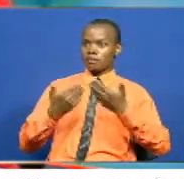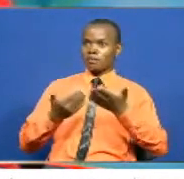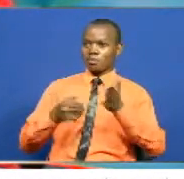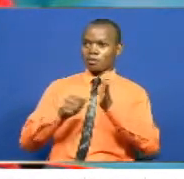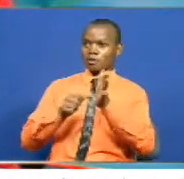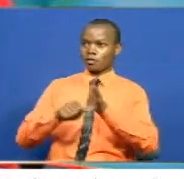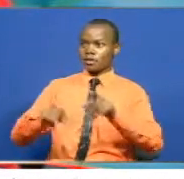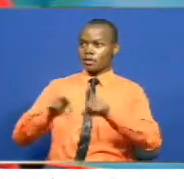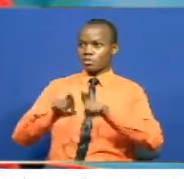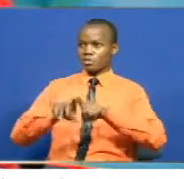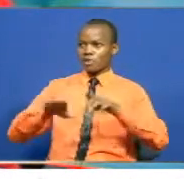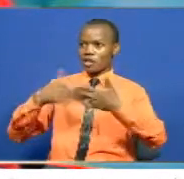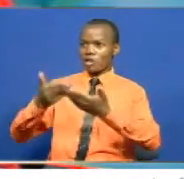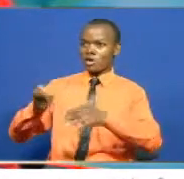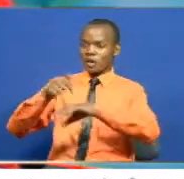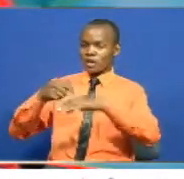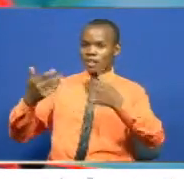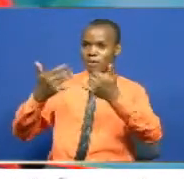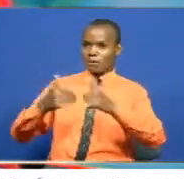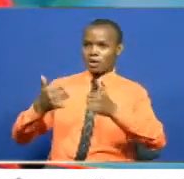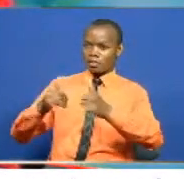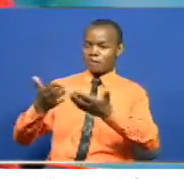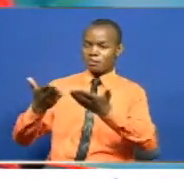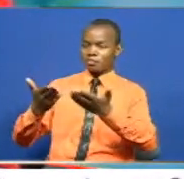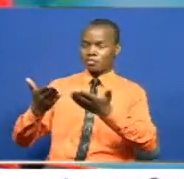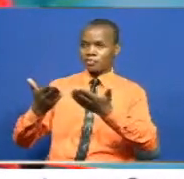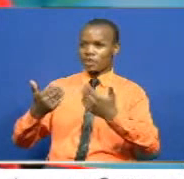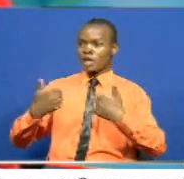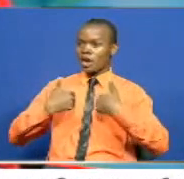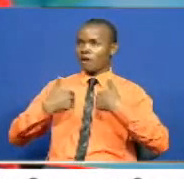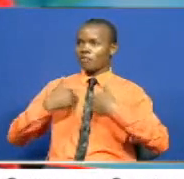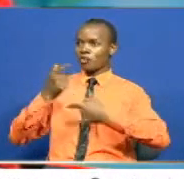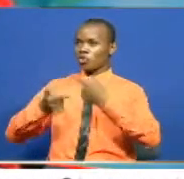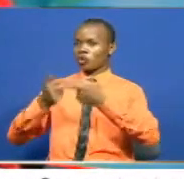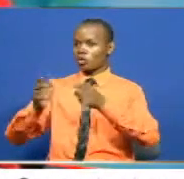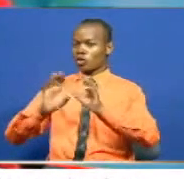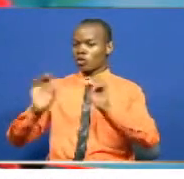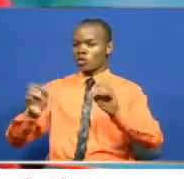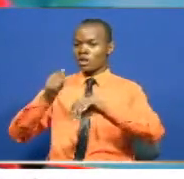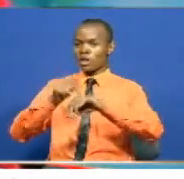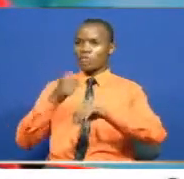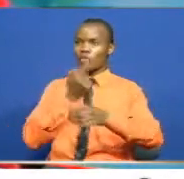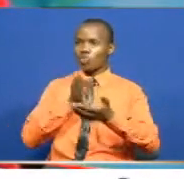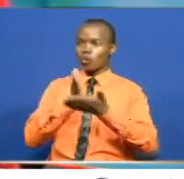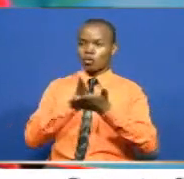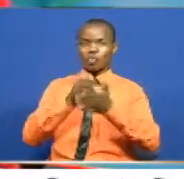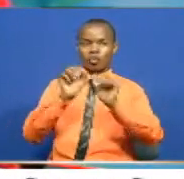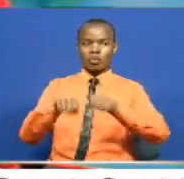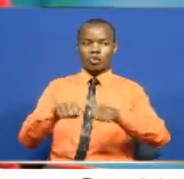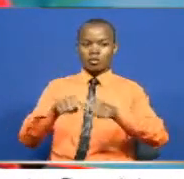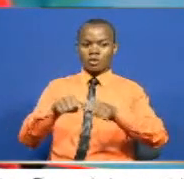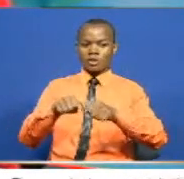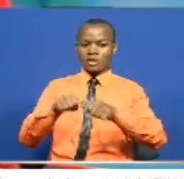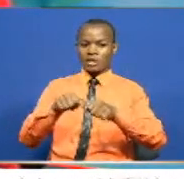it was when I was playing. There was no continuity in terms of who will come replace